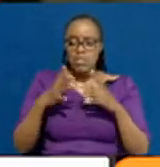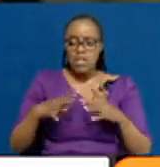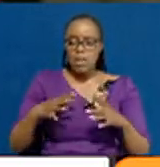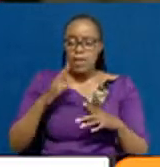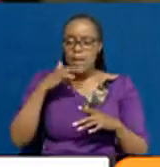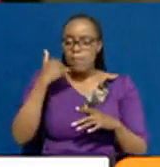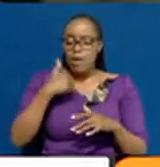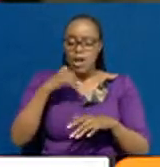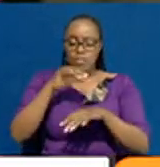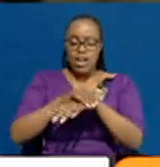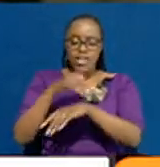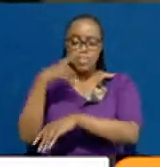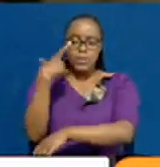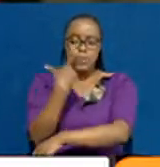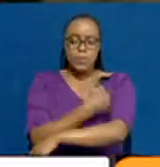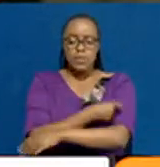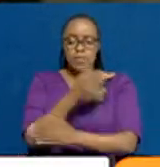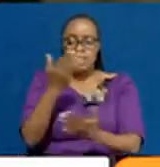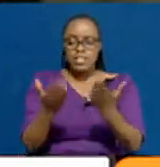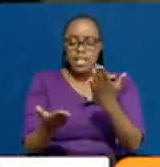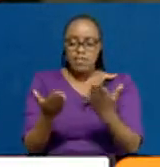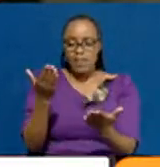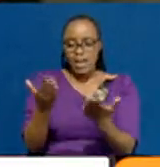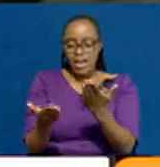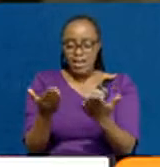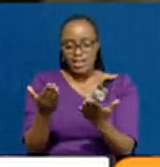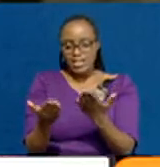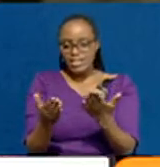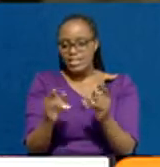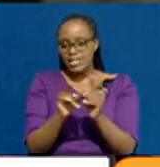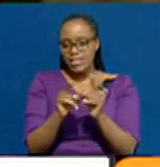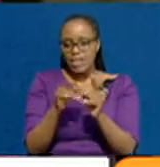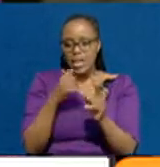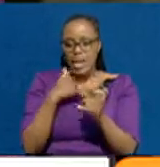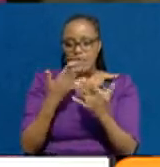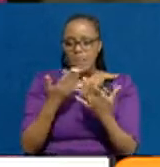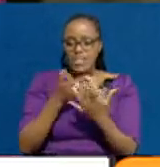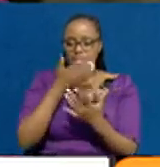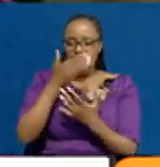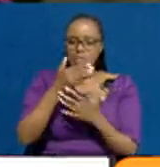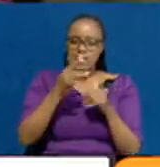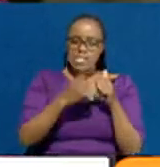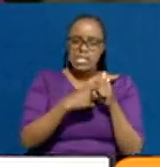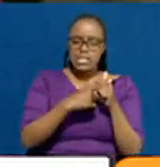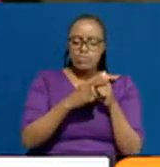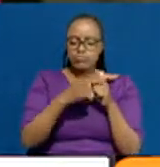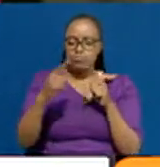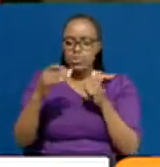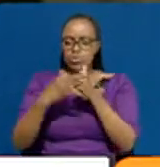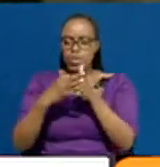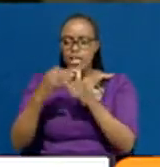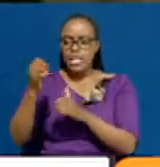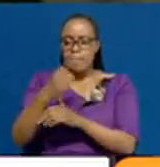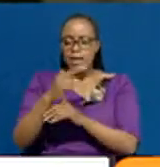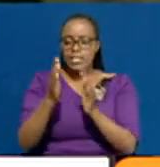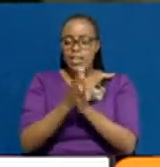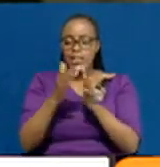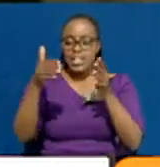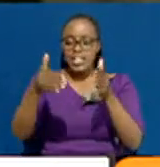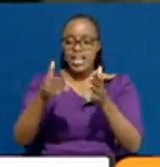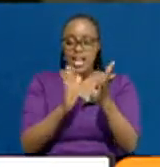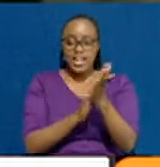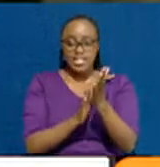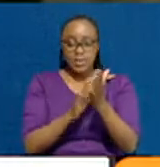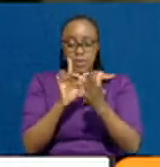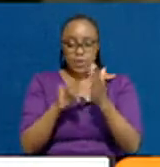been vaccinated. So on average, it's thought that the immune response lasts about 6 to 8 months, and the current